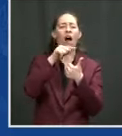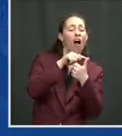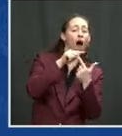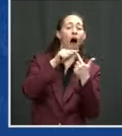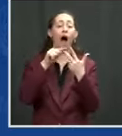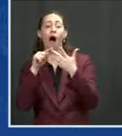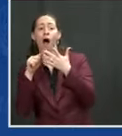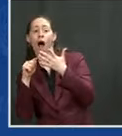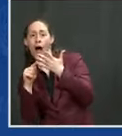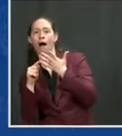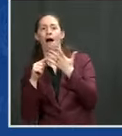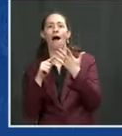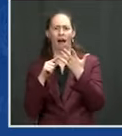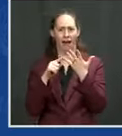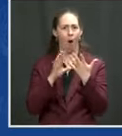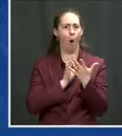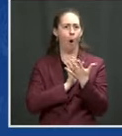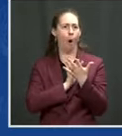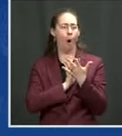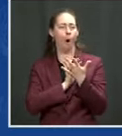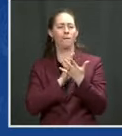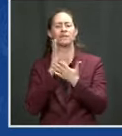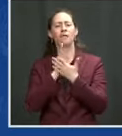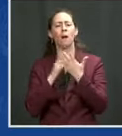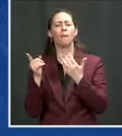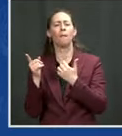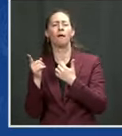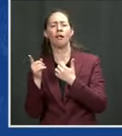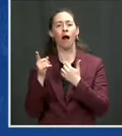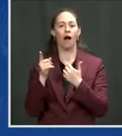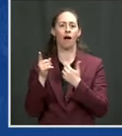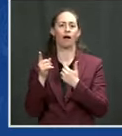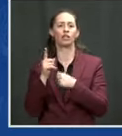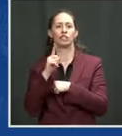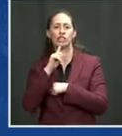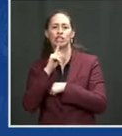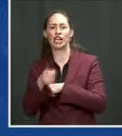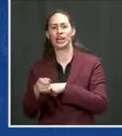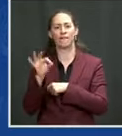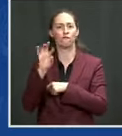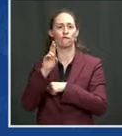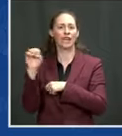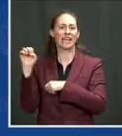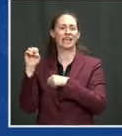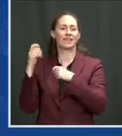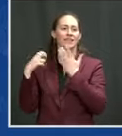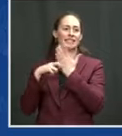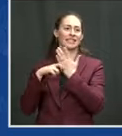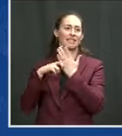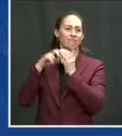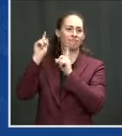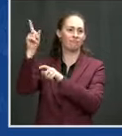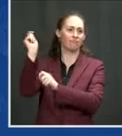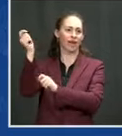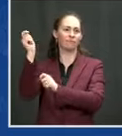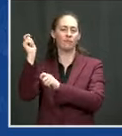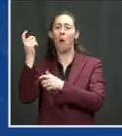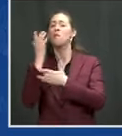those who are still, maybe still hesitant. You know, people who would love to go to L.L. Bean or go online and buy